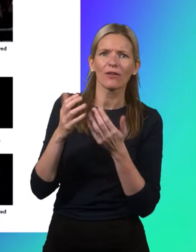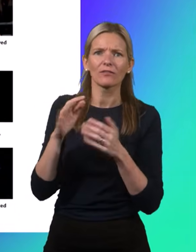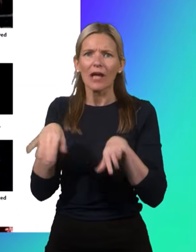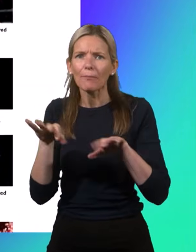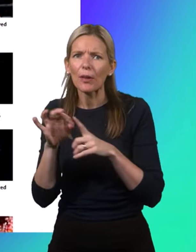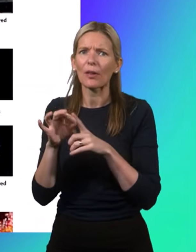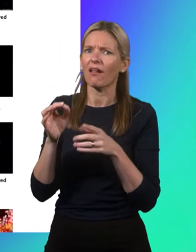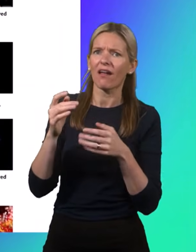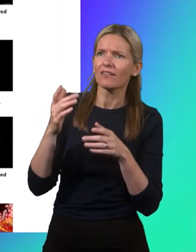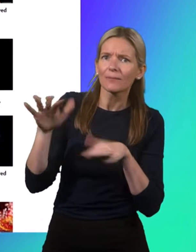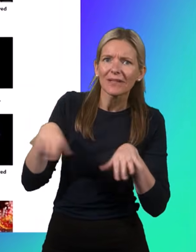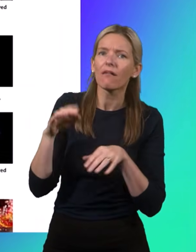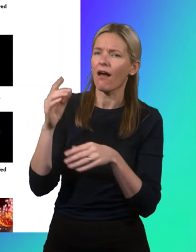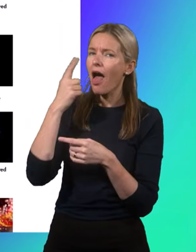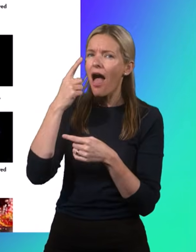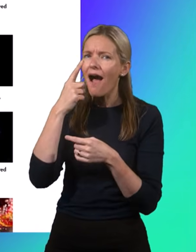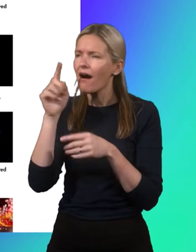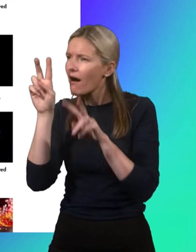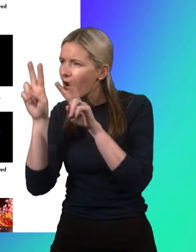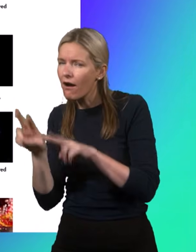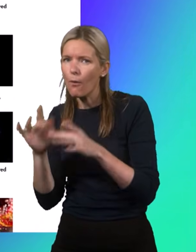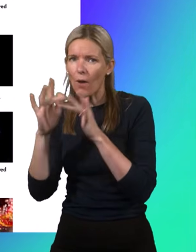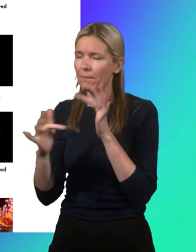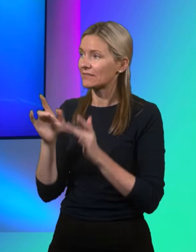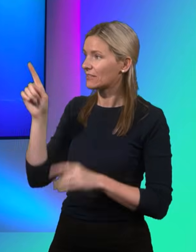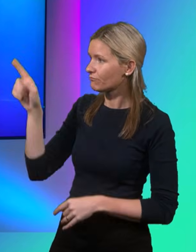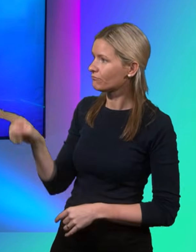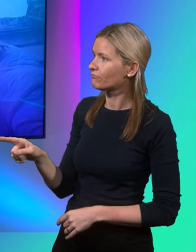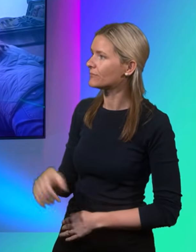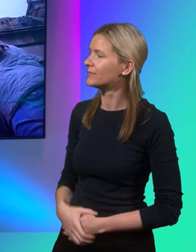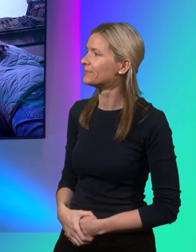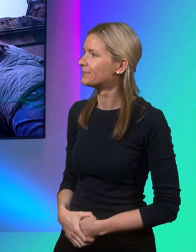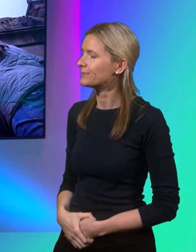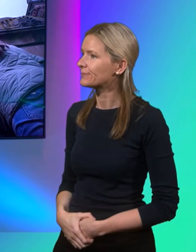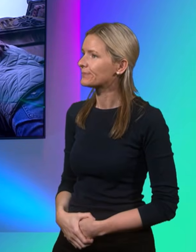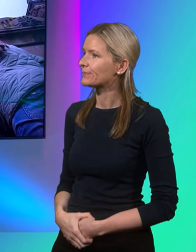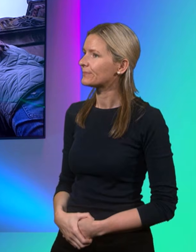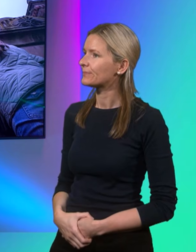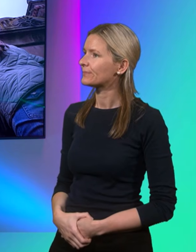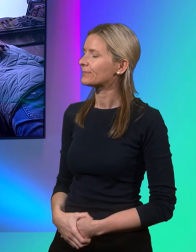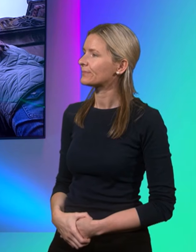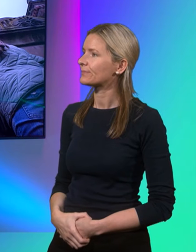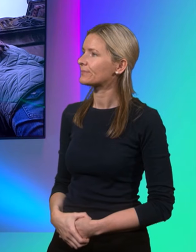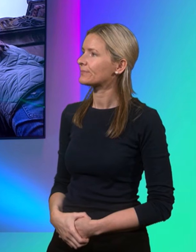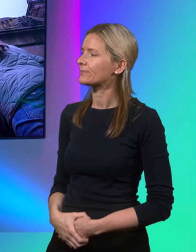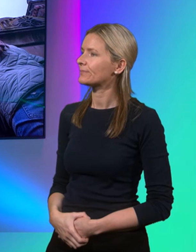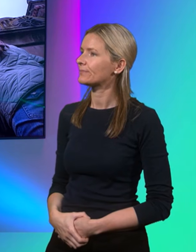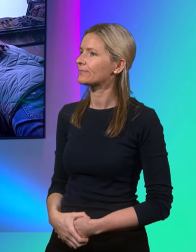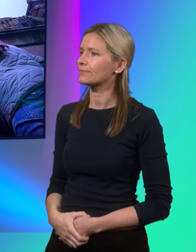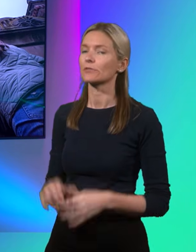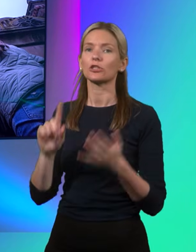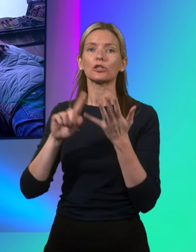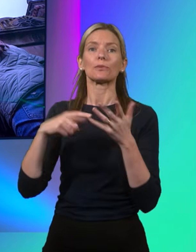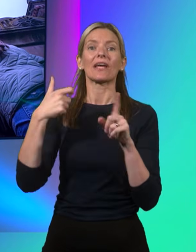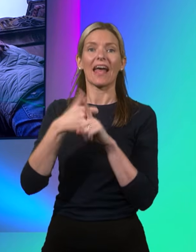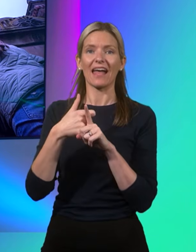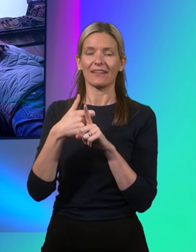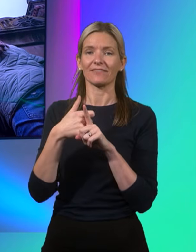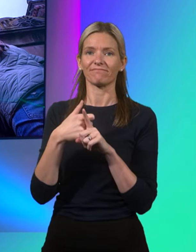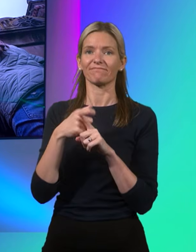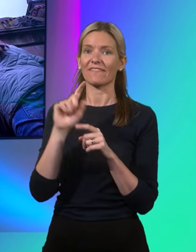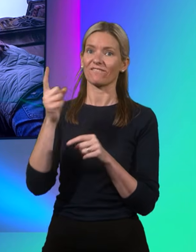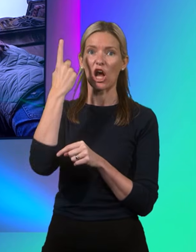fun around water and keep cool safely. Okay, this month sees the UK's first